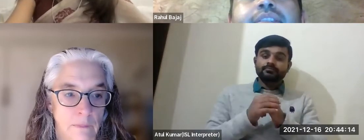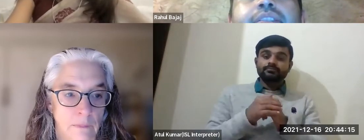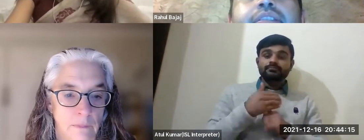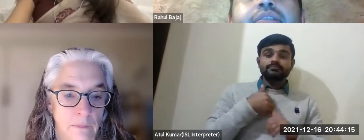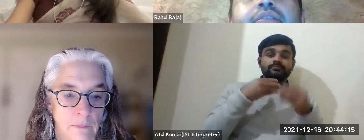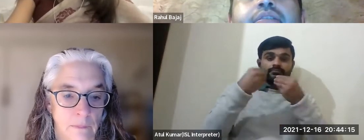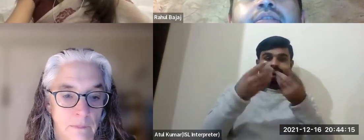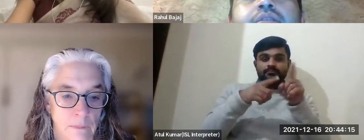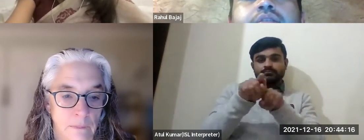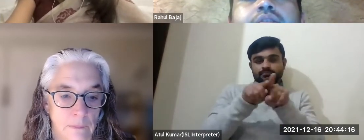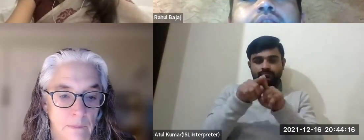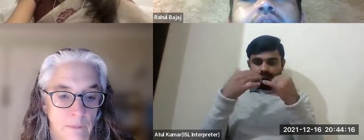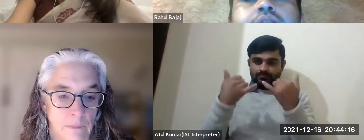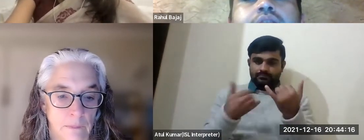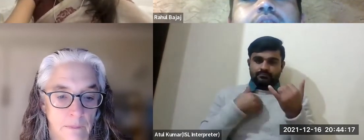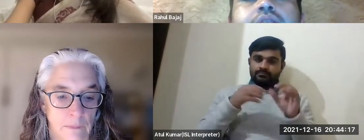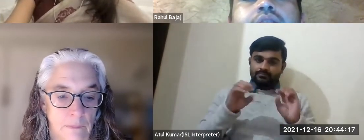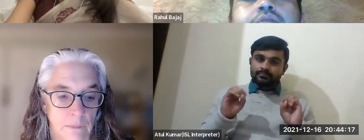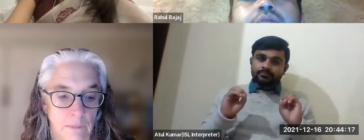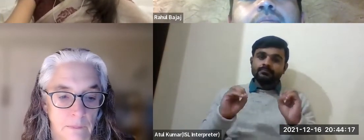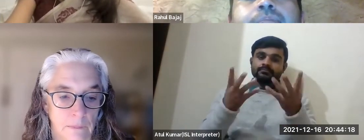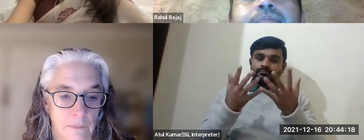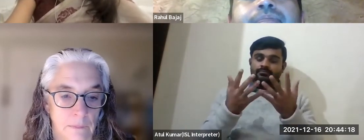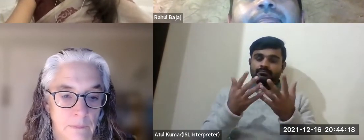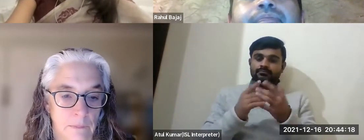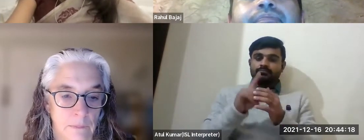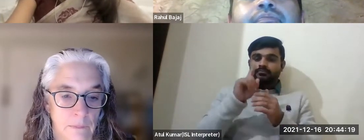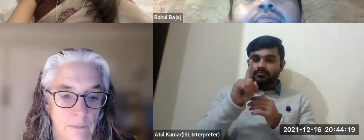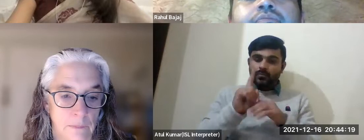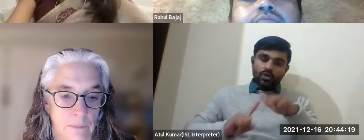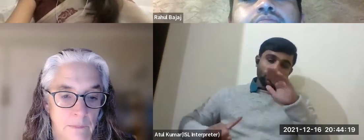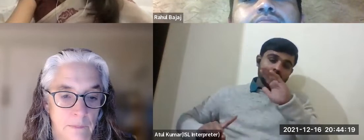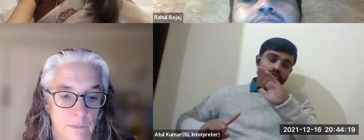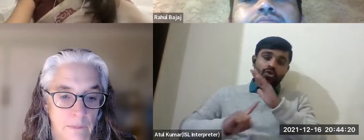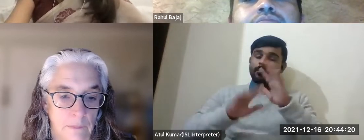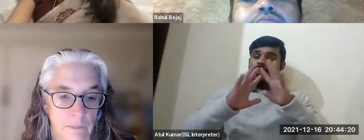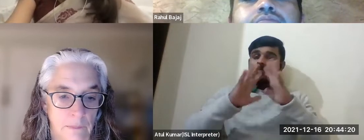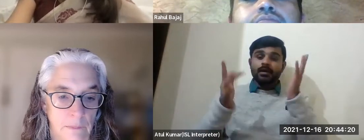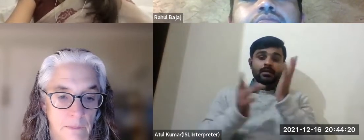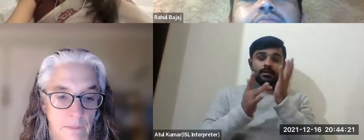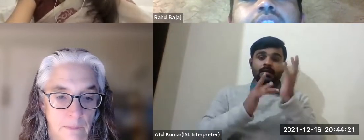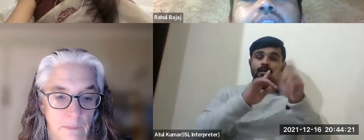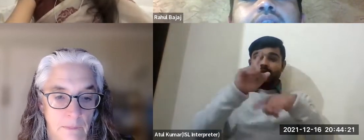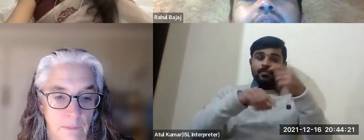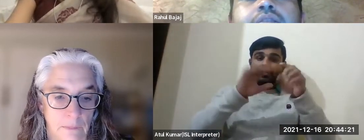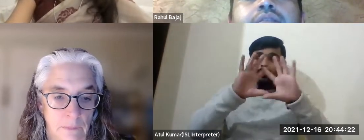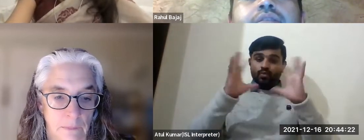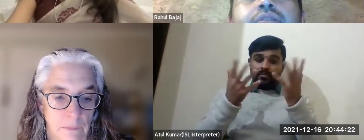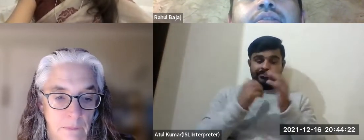give you an example of right when I started. This is one of the top 3 largest tech companies in the world, right?